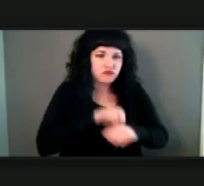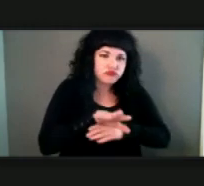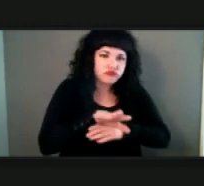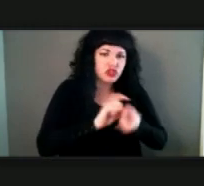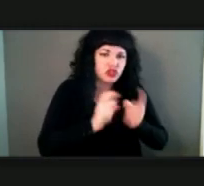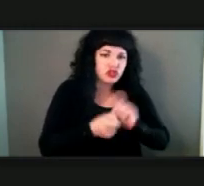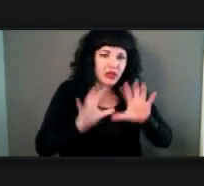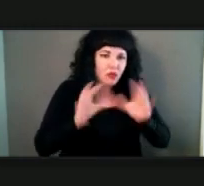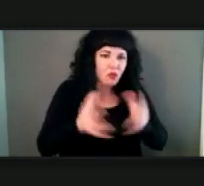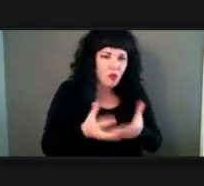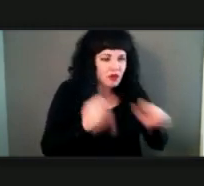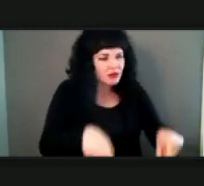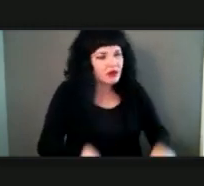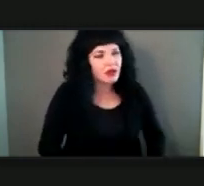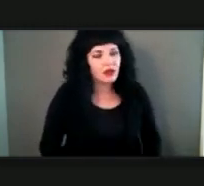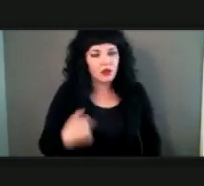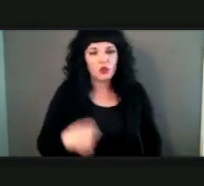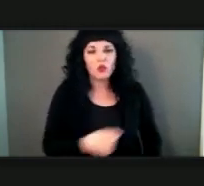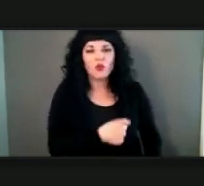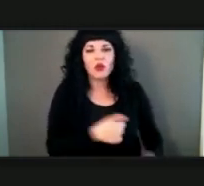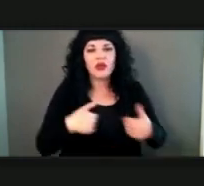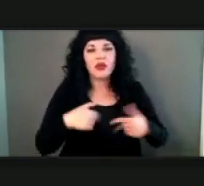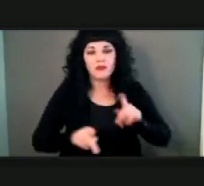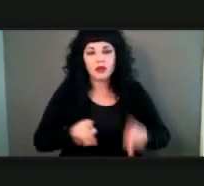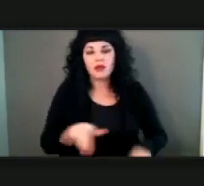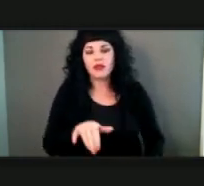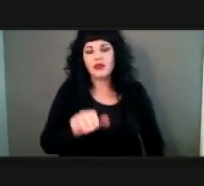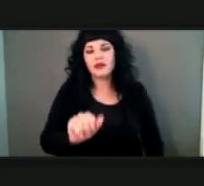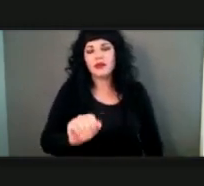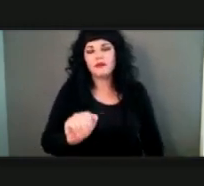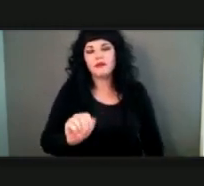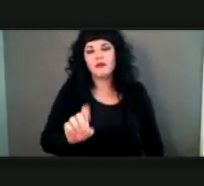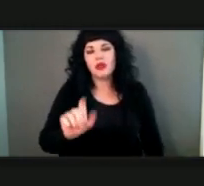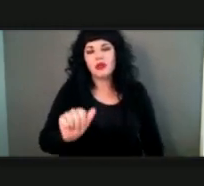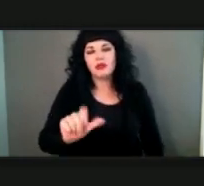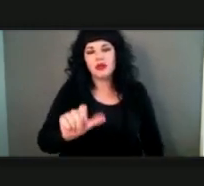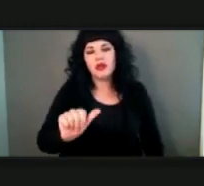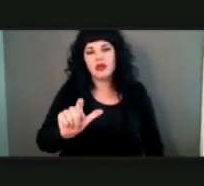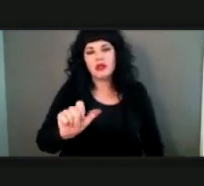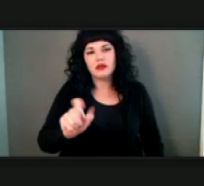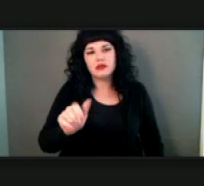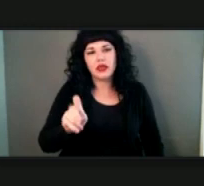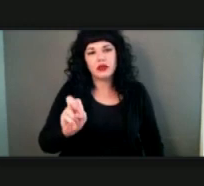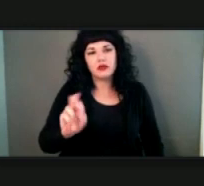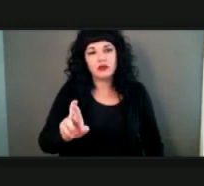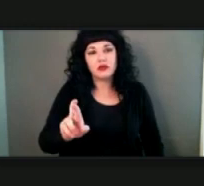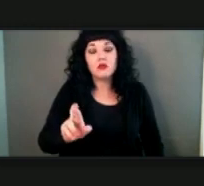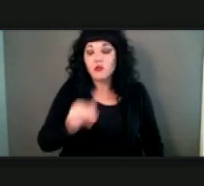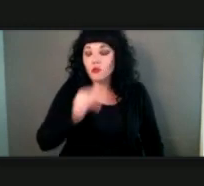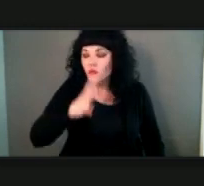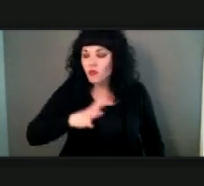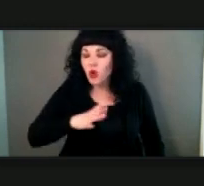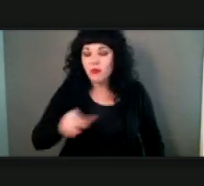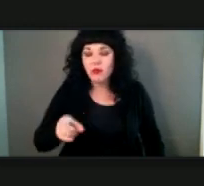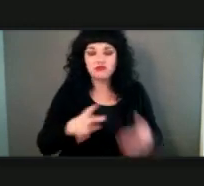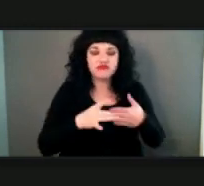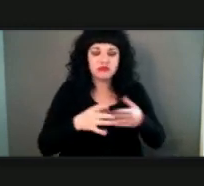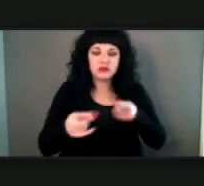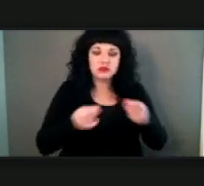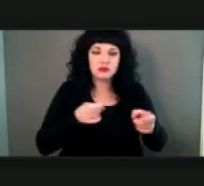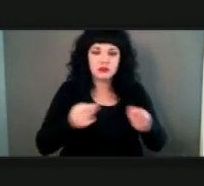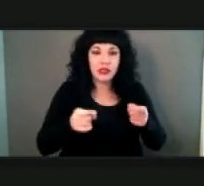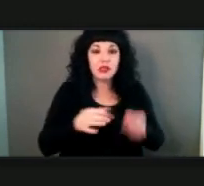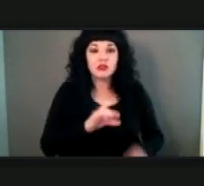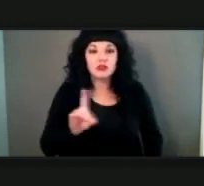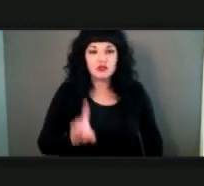have individuals like Amanda Alexander, who is the Black woman that is leading the Detroit Justice Center, that is helping to get so many of these